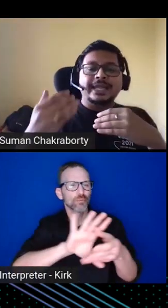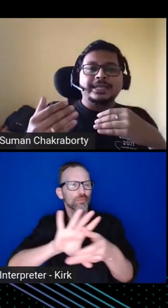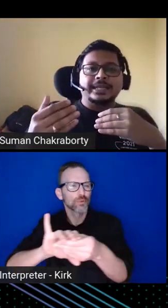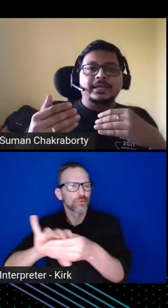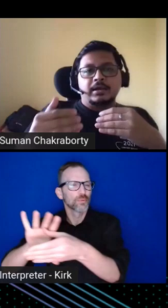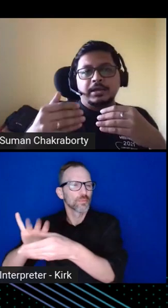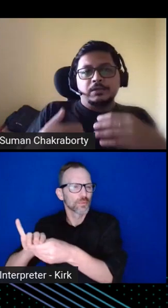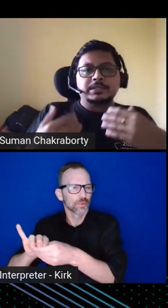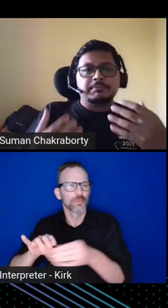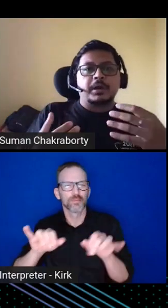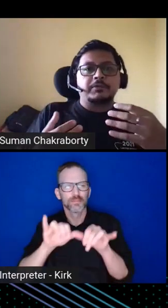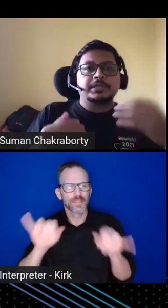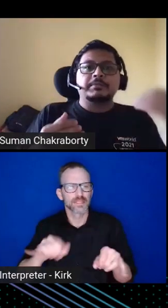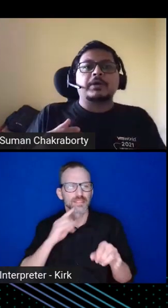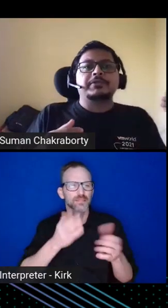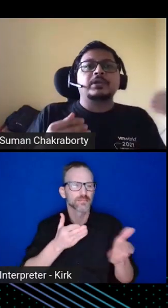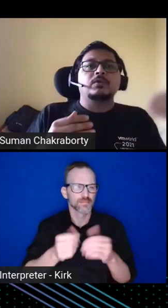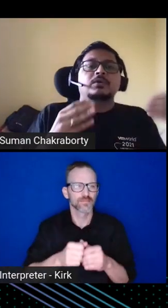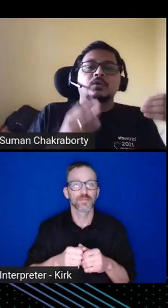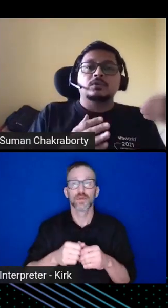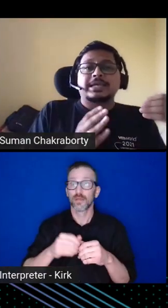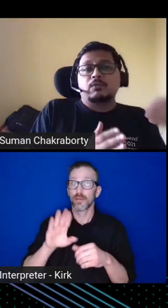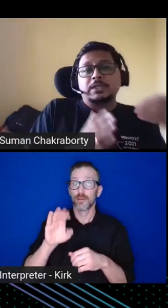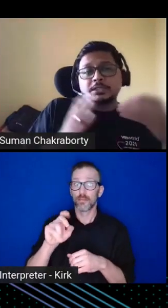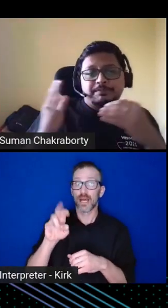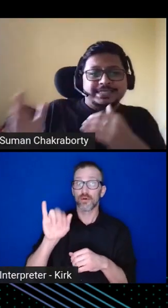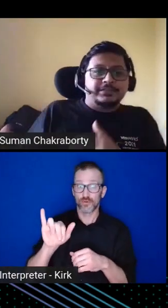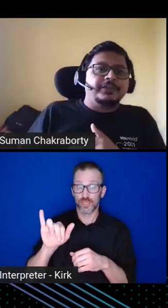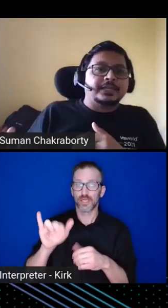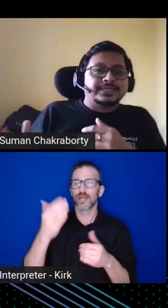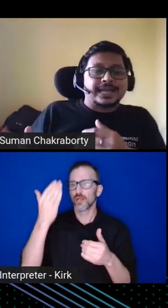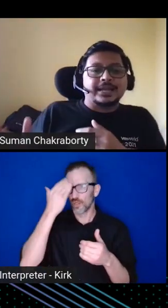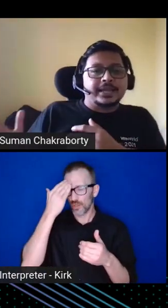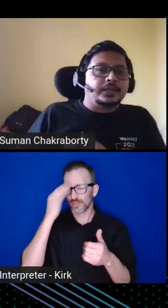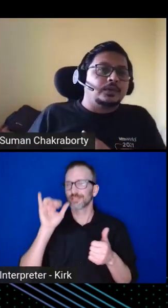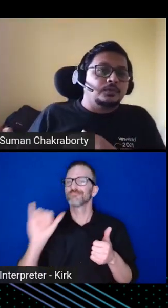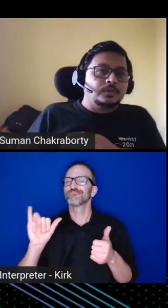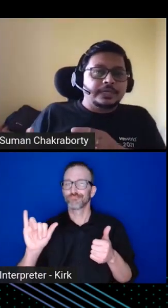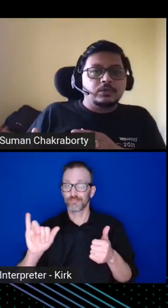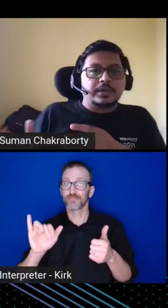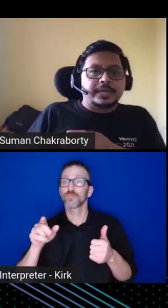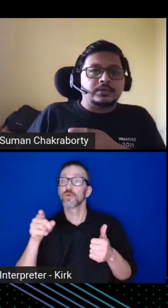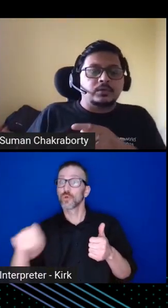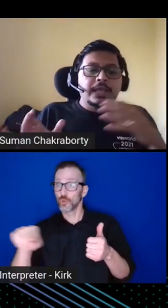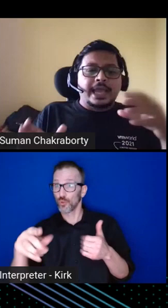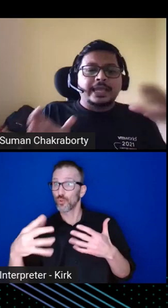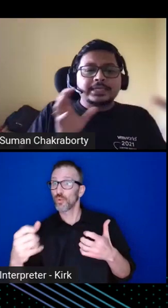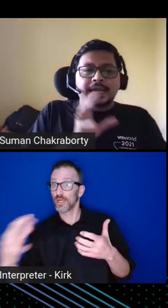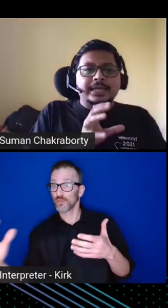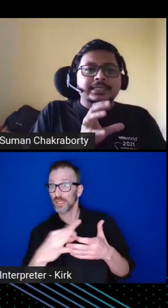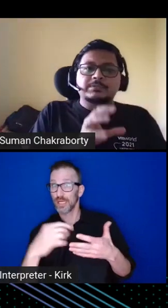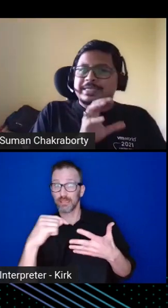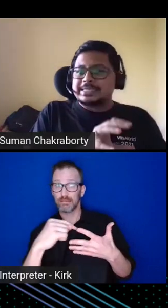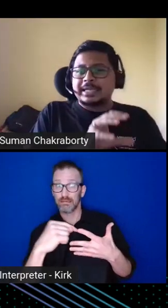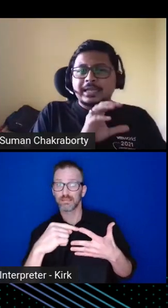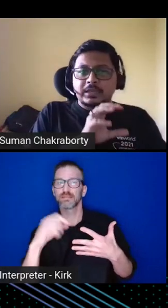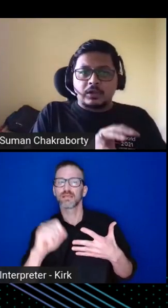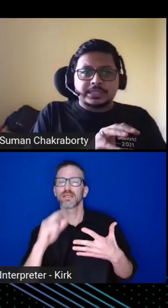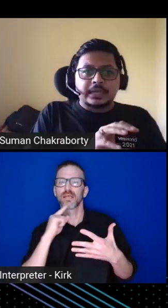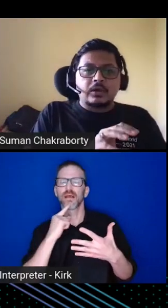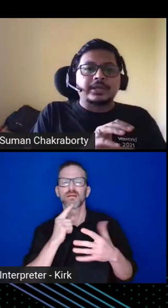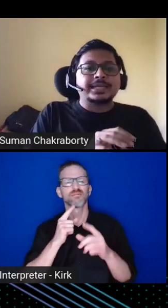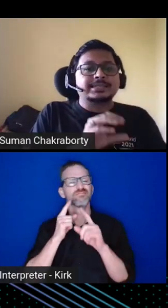while connecting using Boundary, the Boundary knows that which specific target you need to connect to. Again, target is